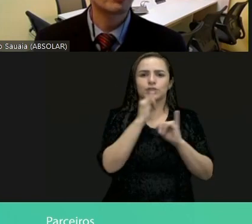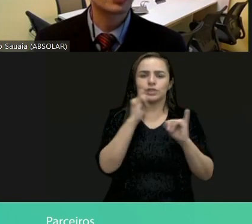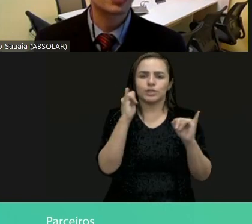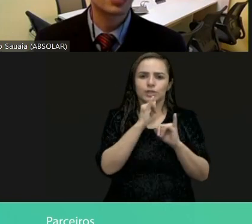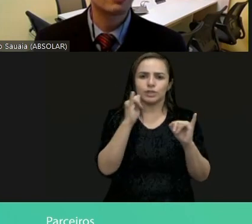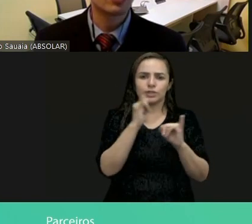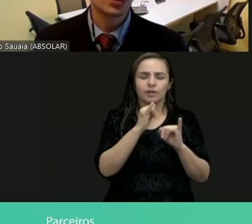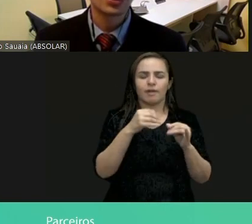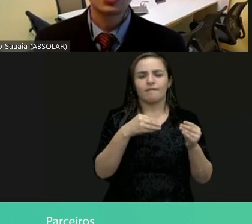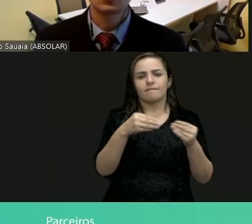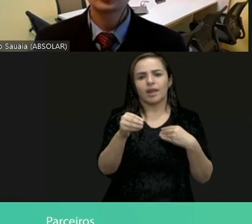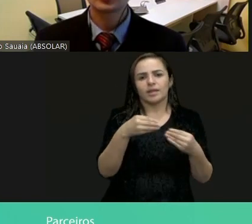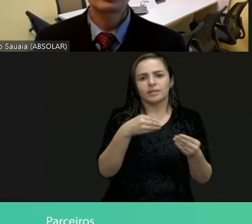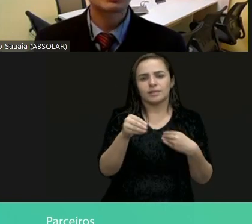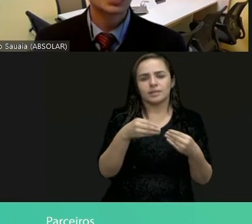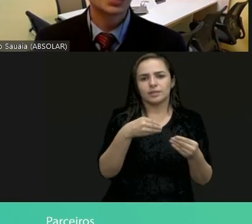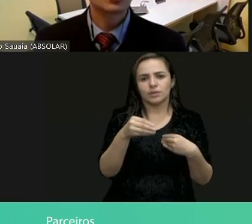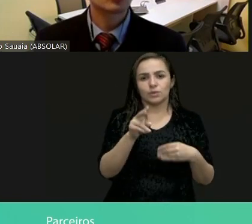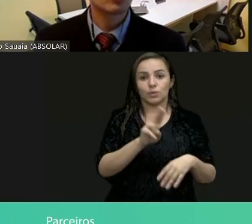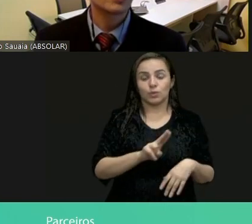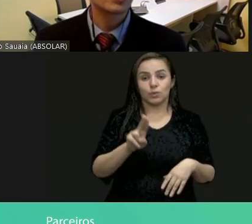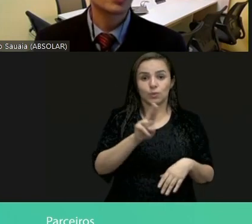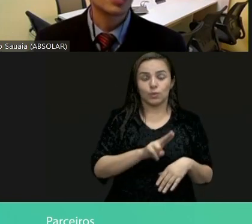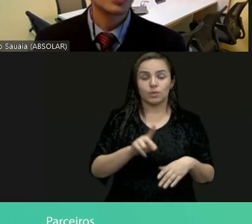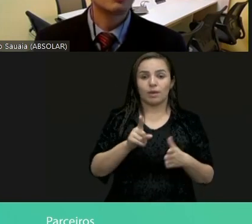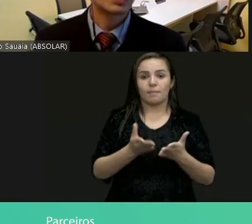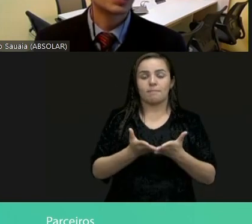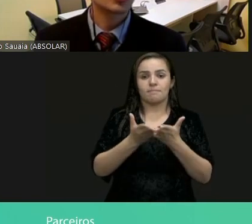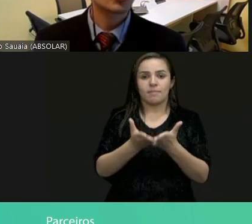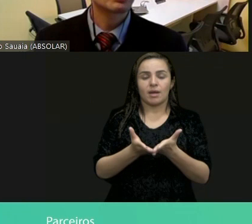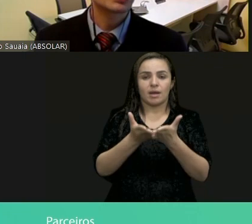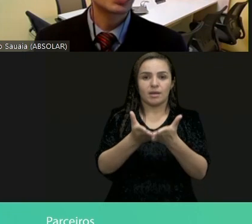power seasonally.